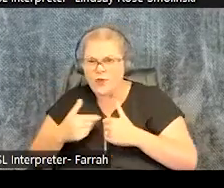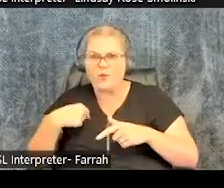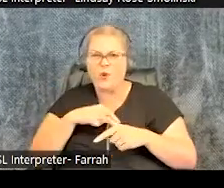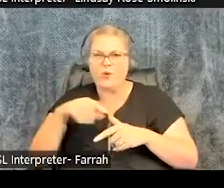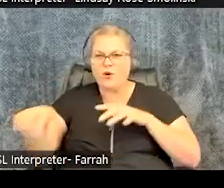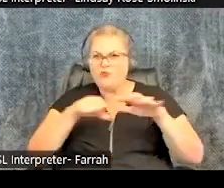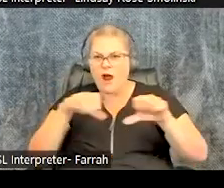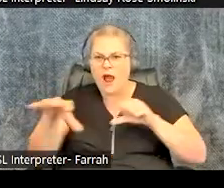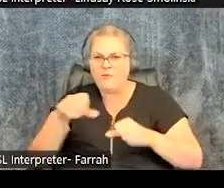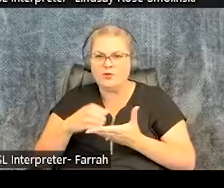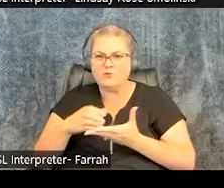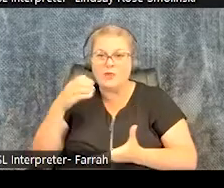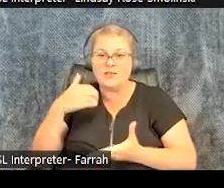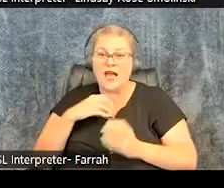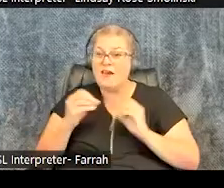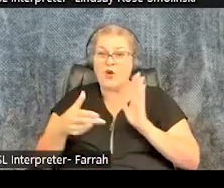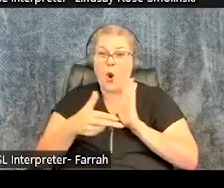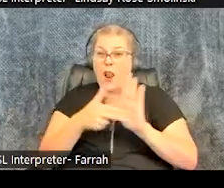have no labels on them.